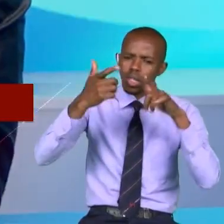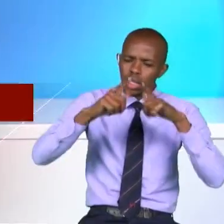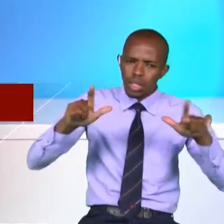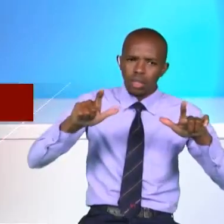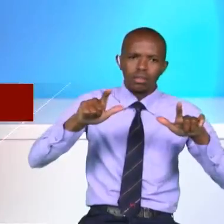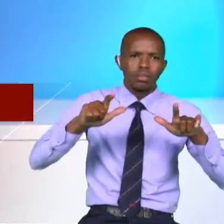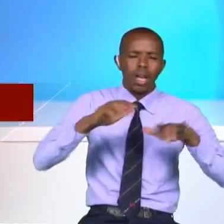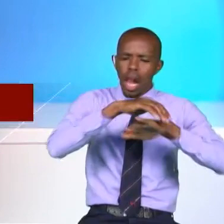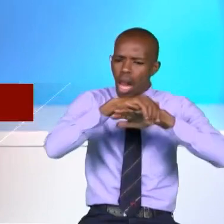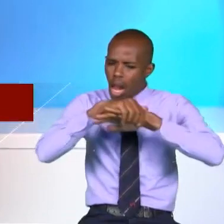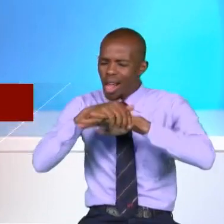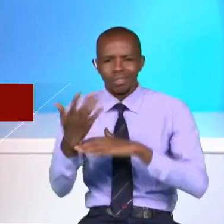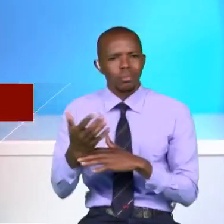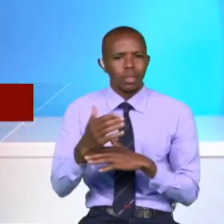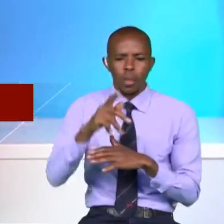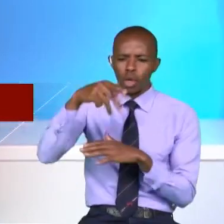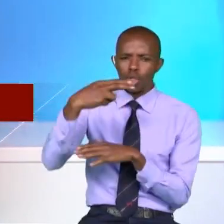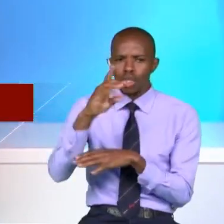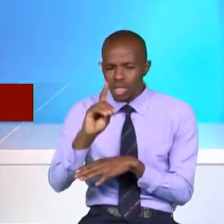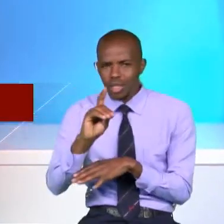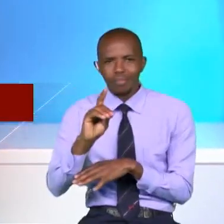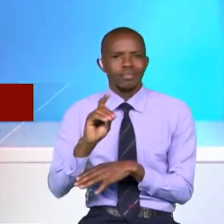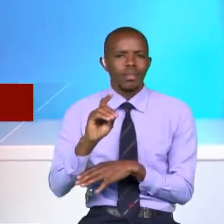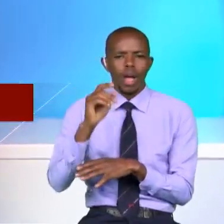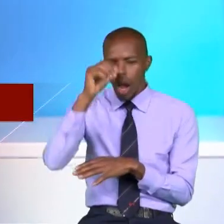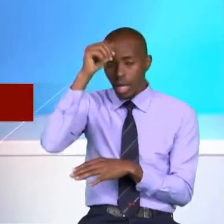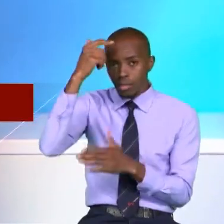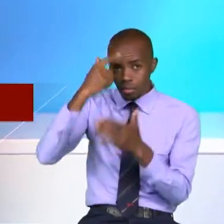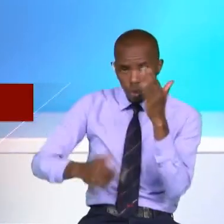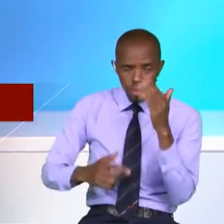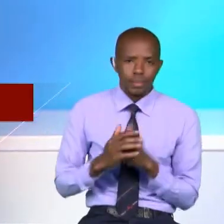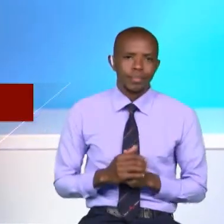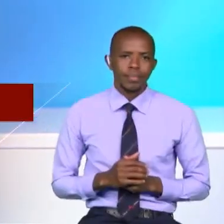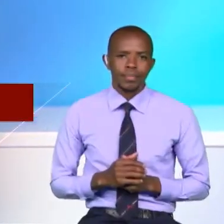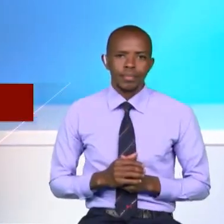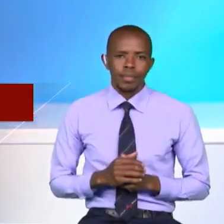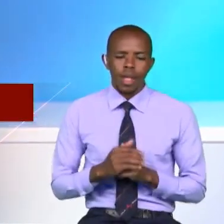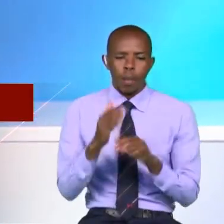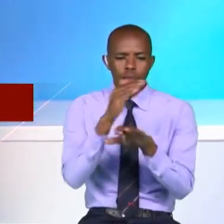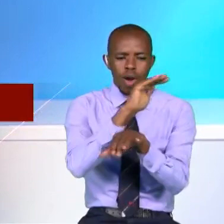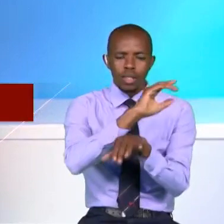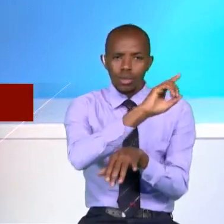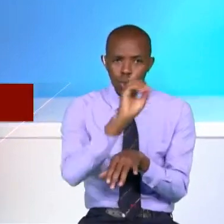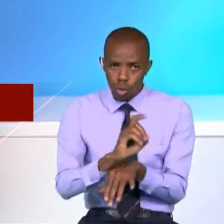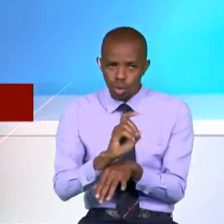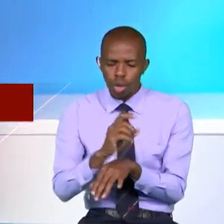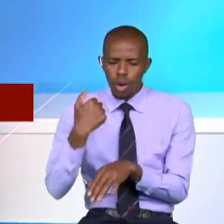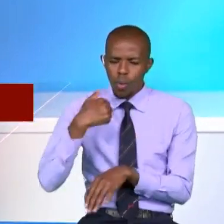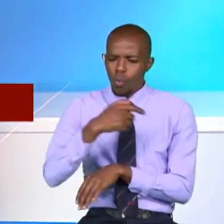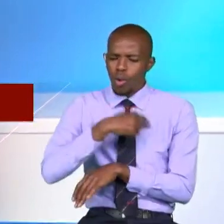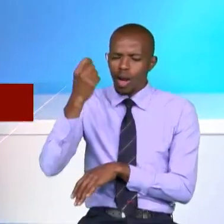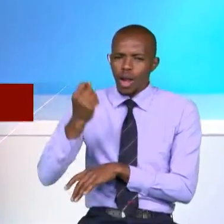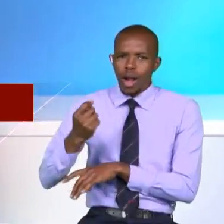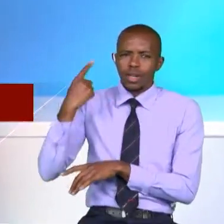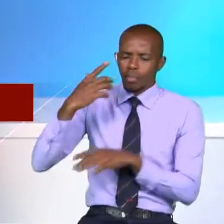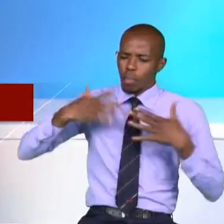because we spent hours doing a PhD? Or are we intelligent because, as you've said before you asked this question, we understand